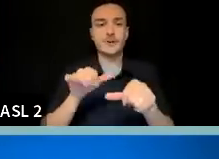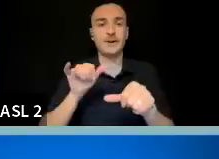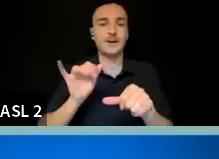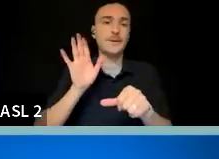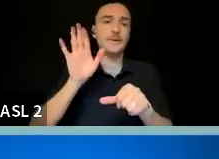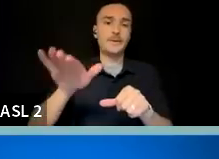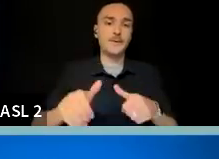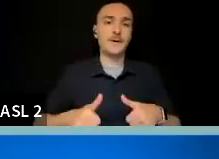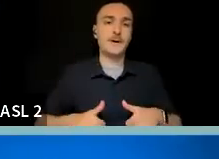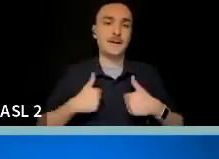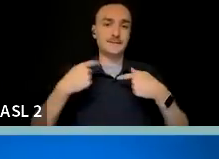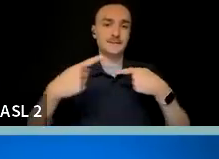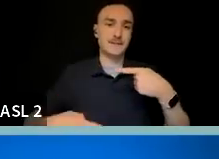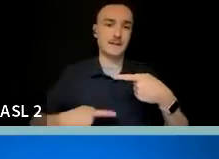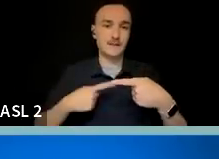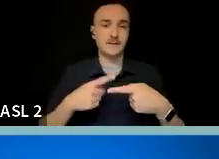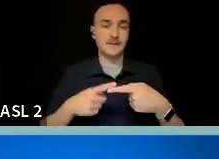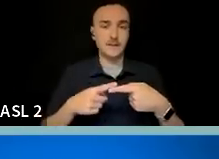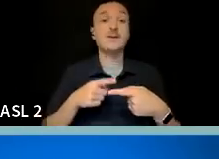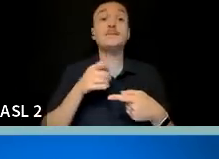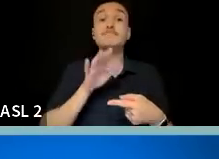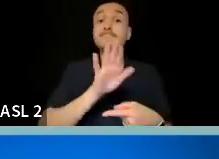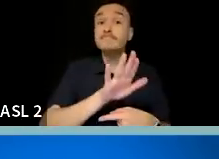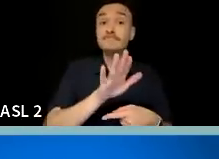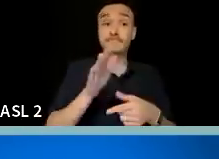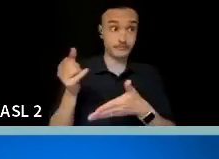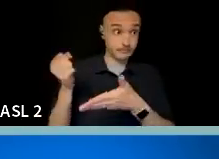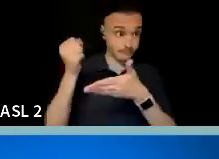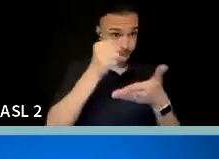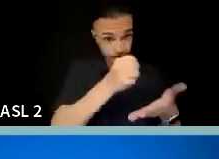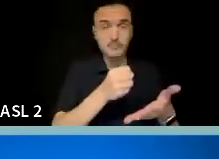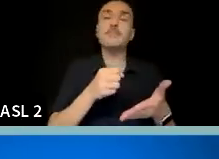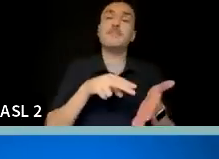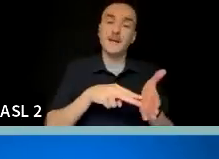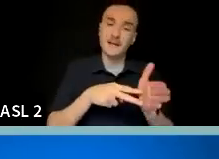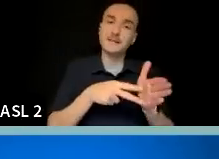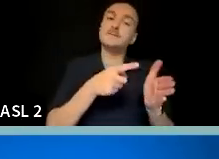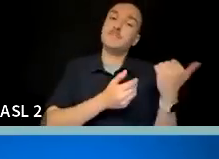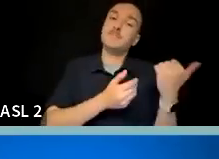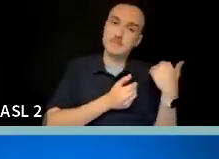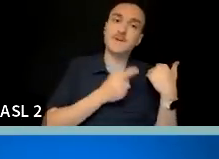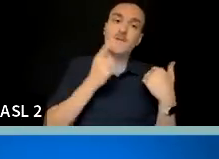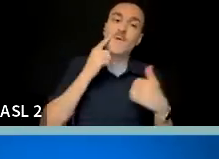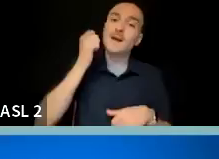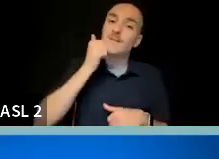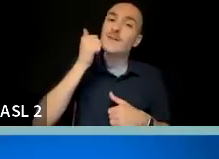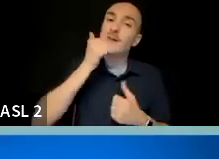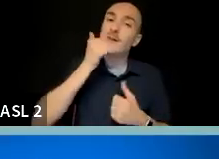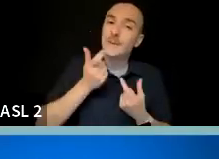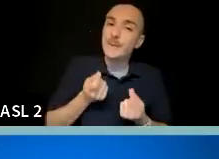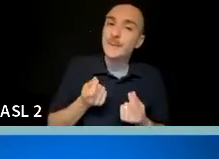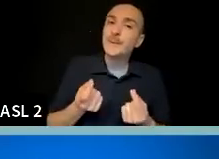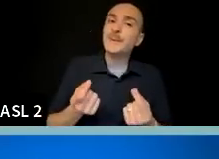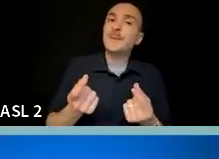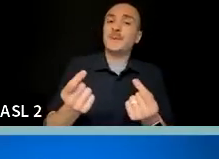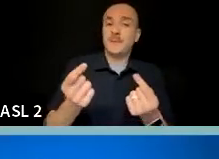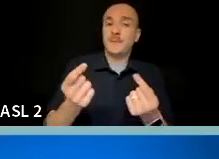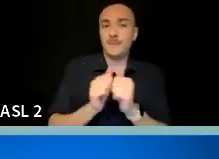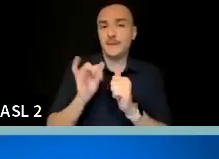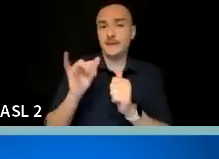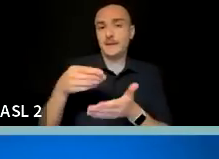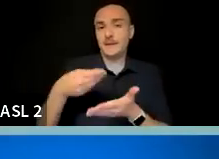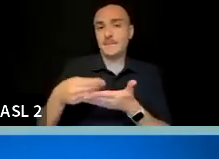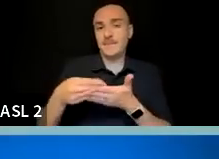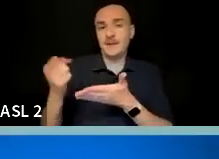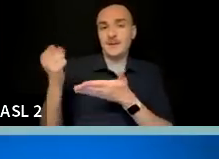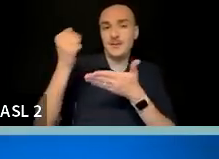responsible for managing the day-to-day operations of their grants, and NIH actively monitors awards through recipient reports and correspondence,